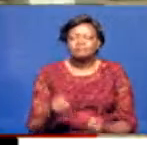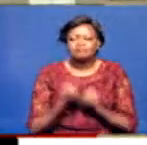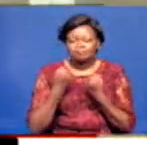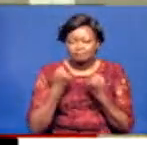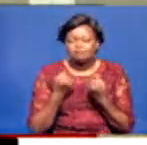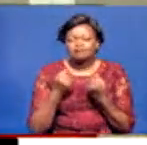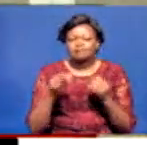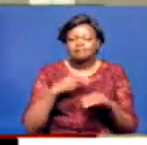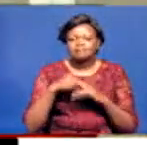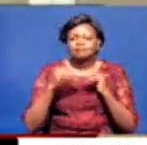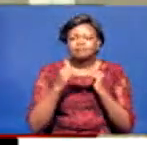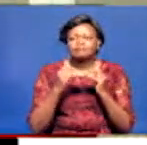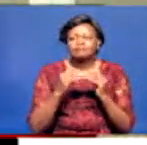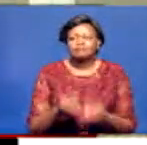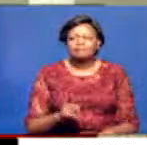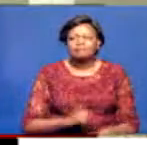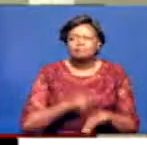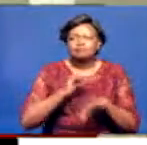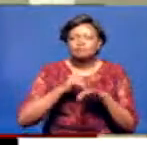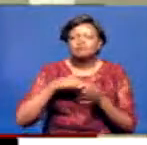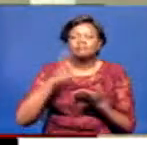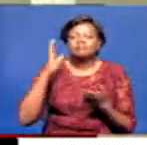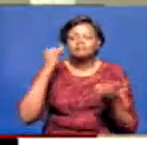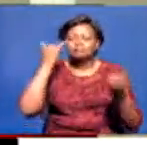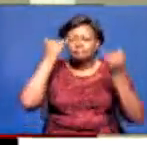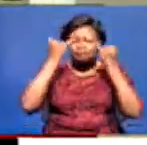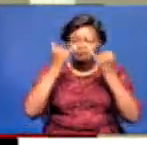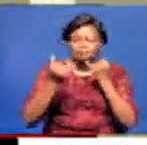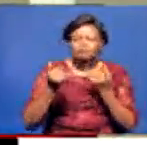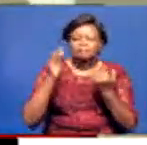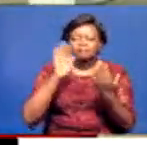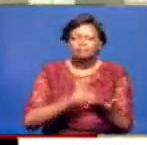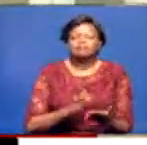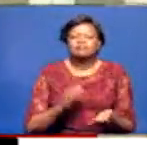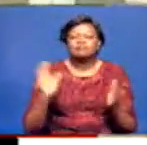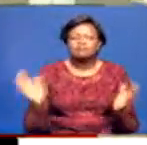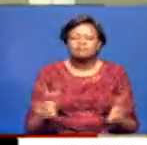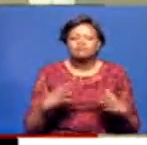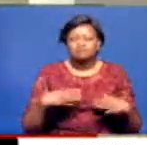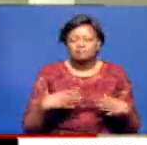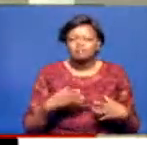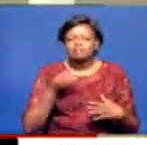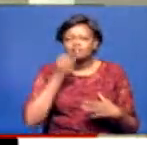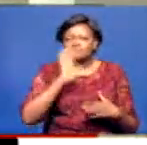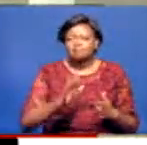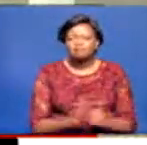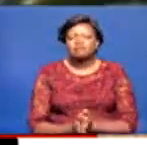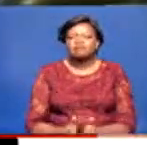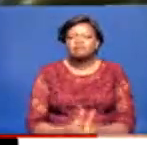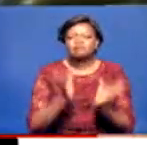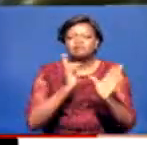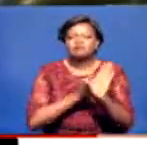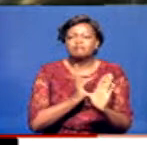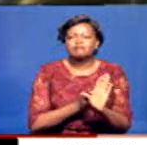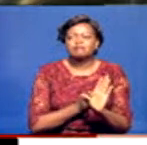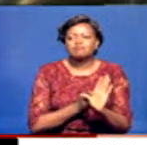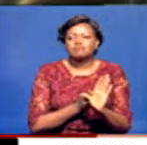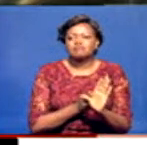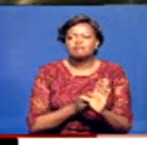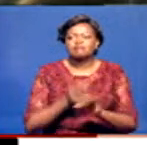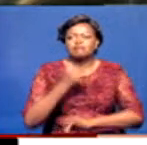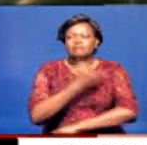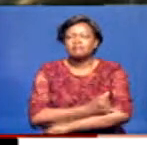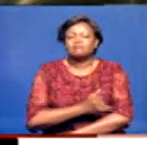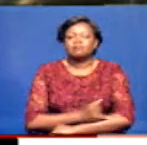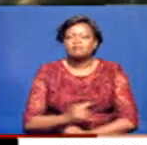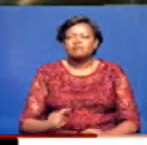level. While calling for more innovative approaches to encourage citizens' feedback and public participation, the Institute of Public